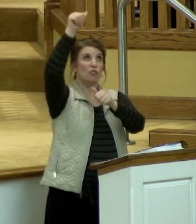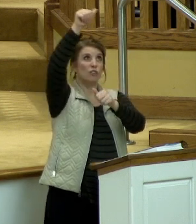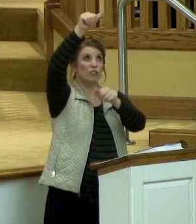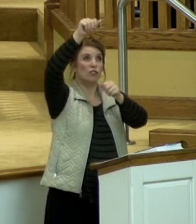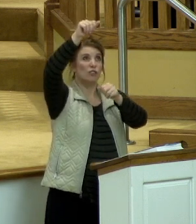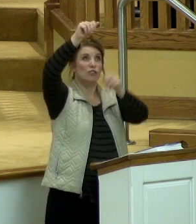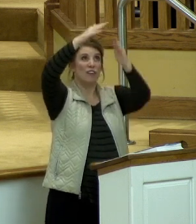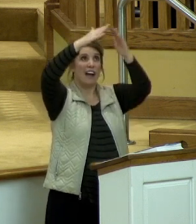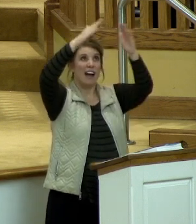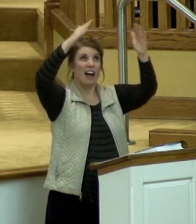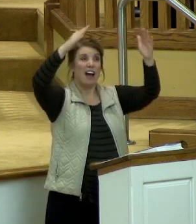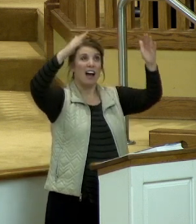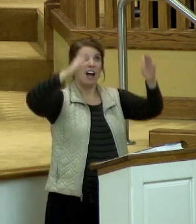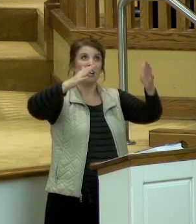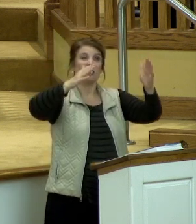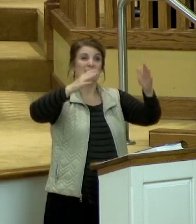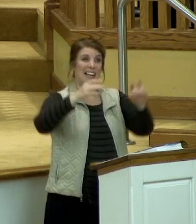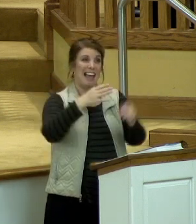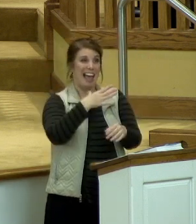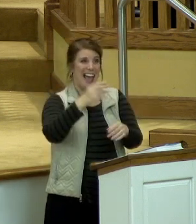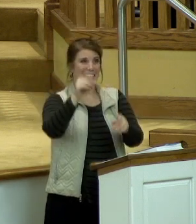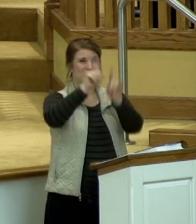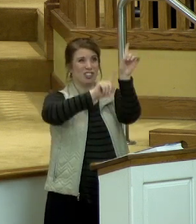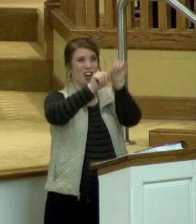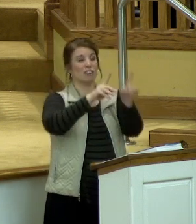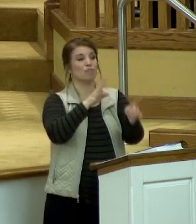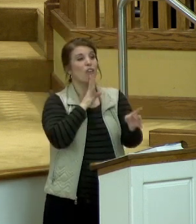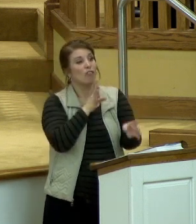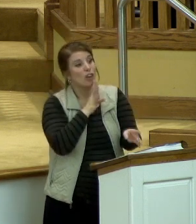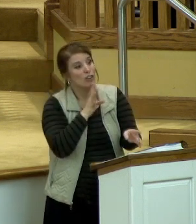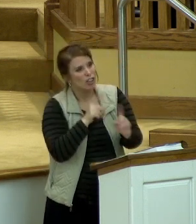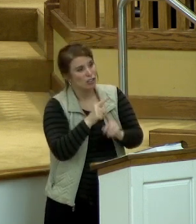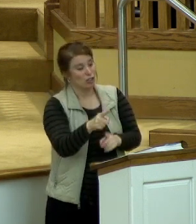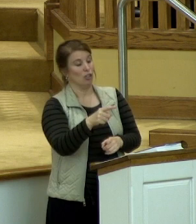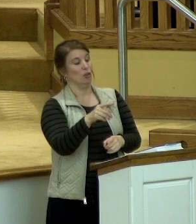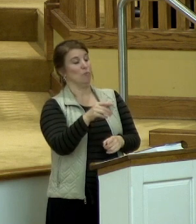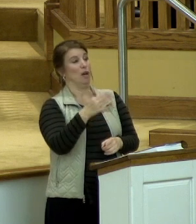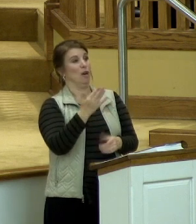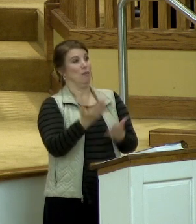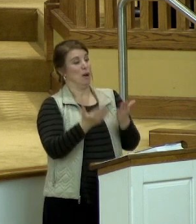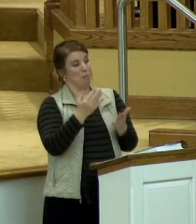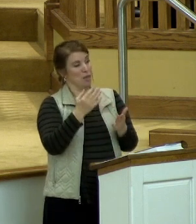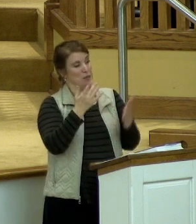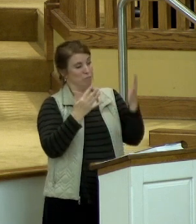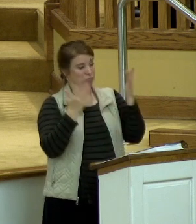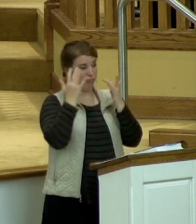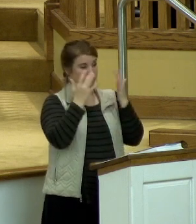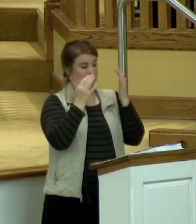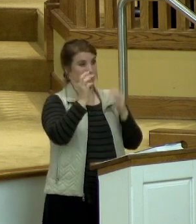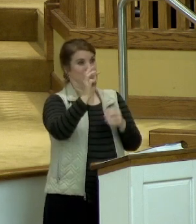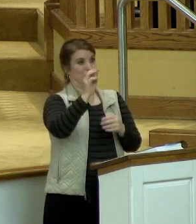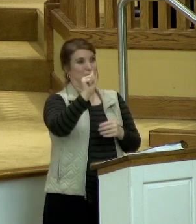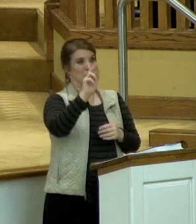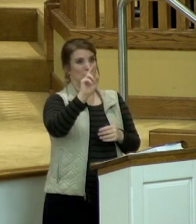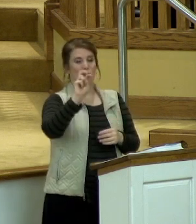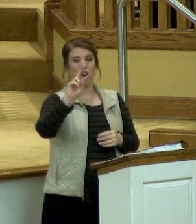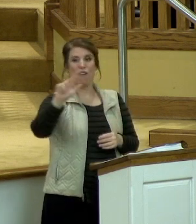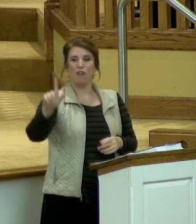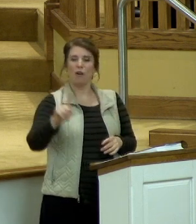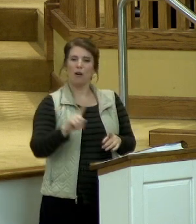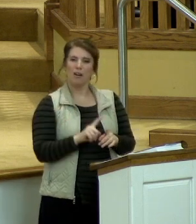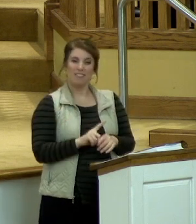because it was so bright and an angel started talking to you, you probably would marvel, okay? But can I ask you a question? How come we don't still marvel at